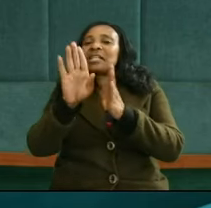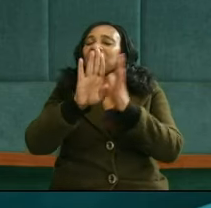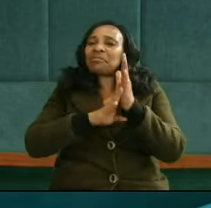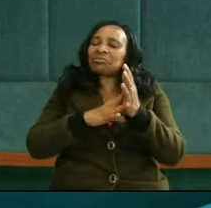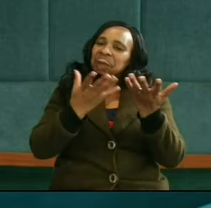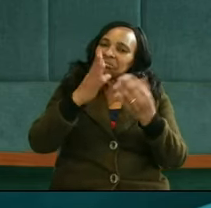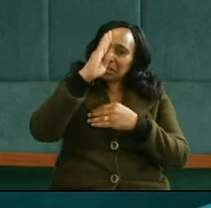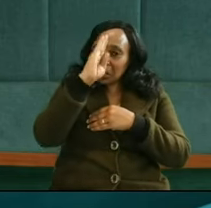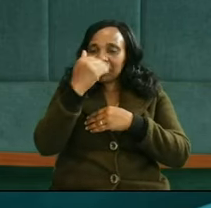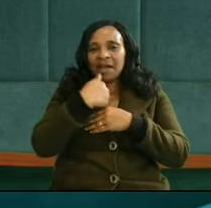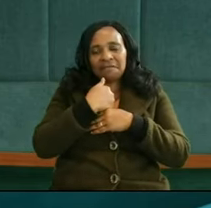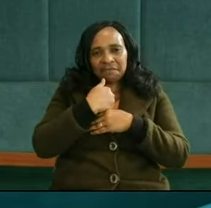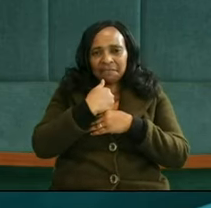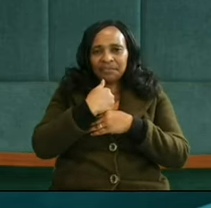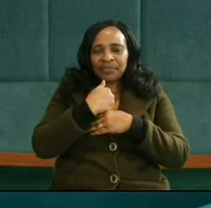fictitious.